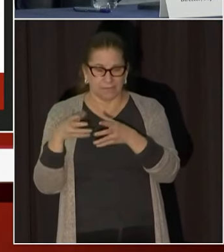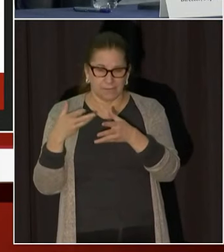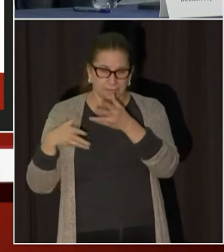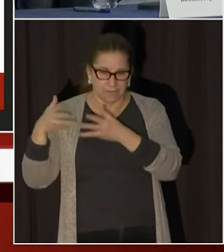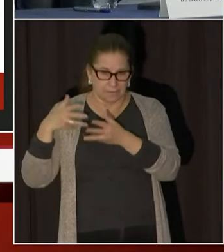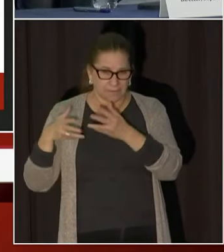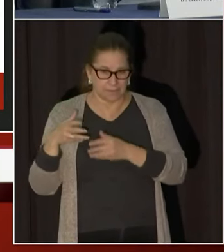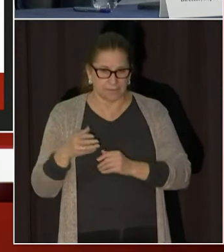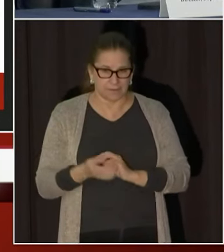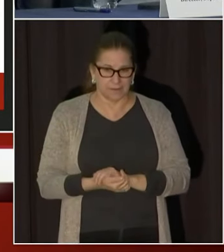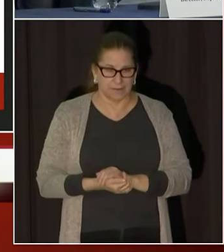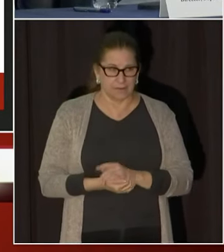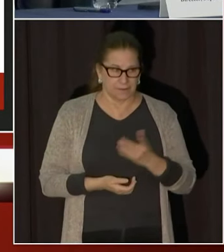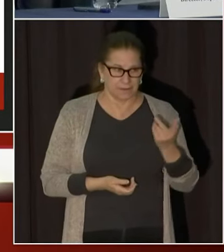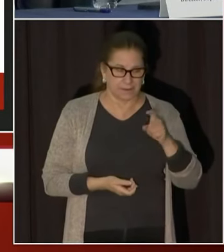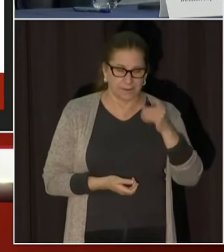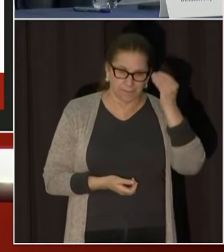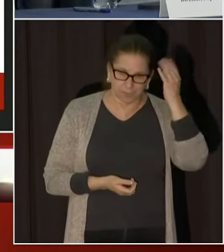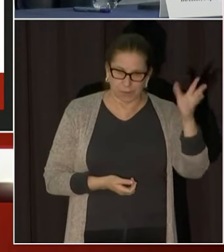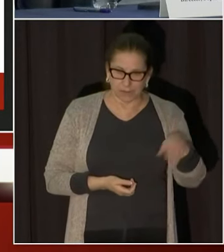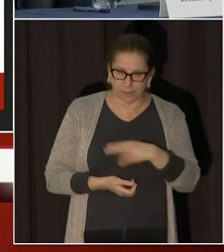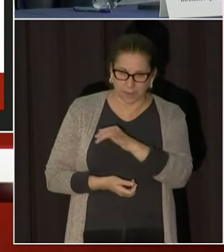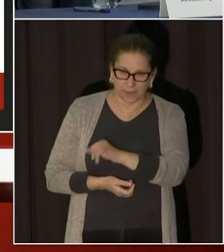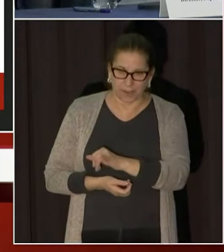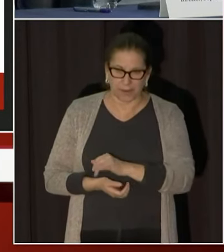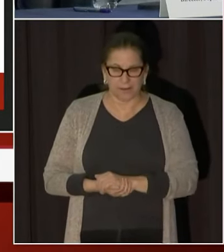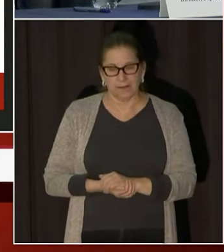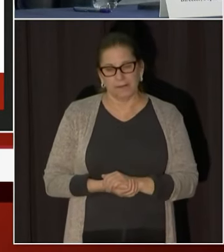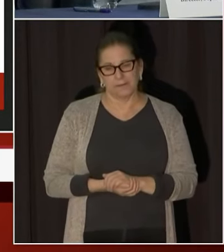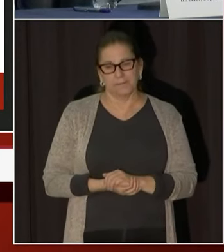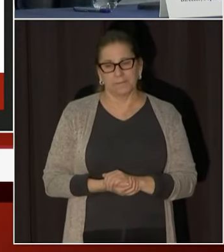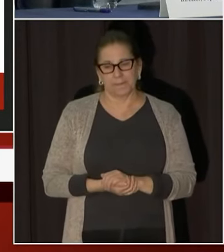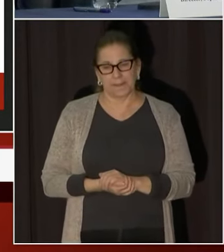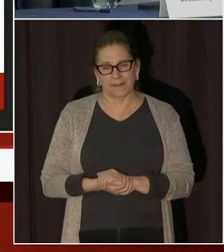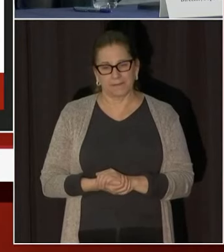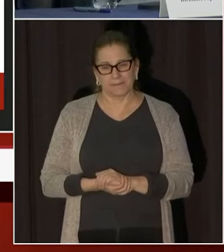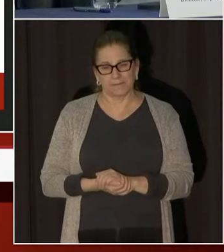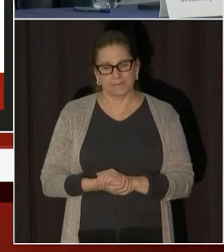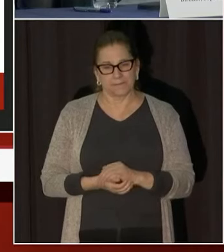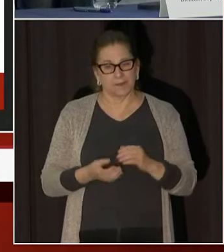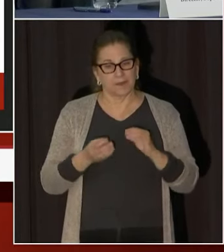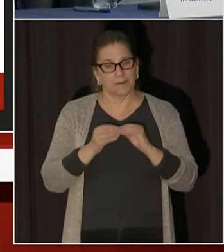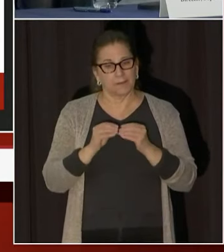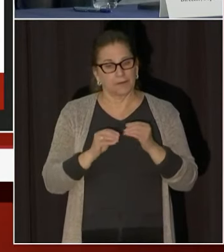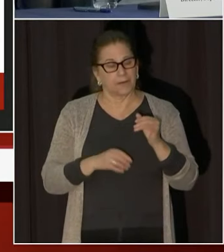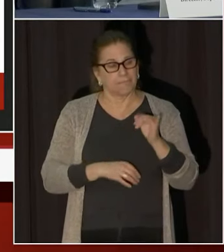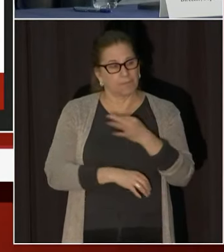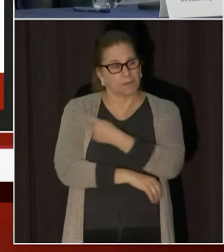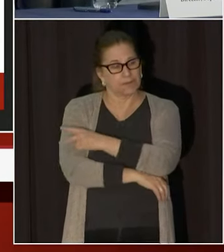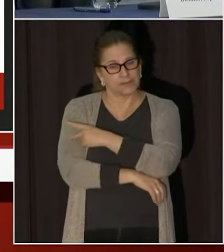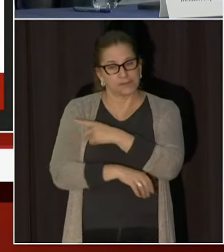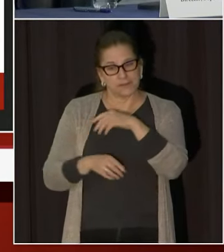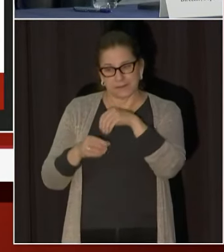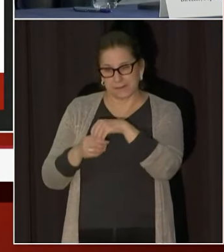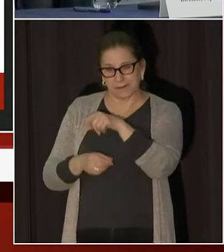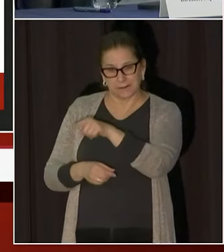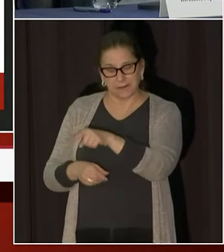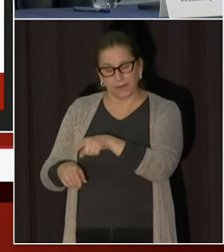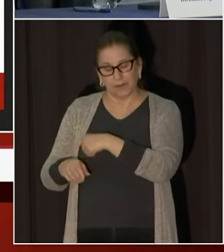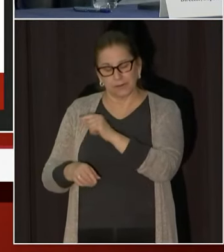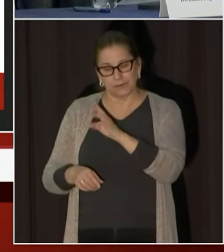And then can I also ask, the number of cases, the number of patients who have recovered, that data that you provide every